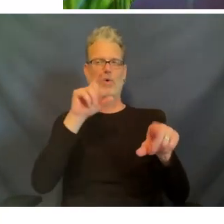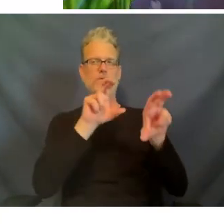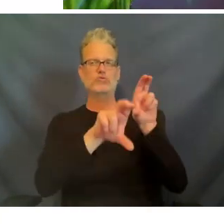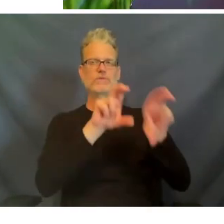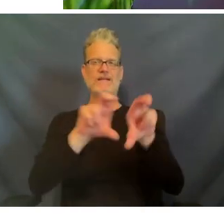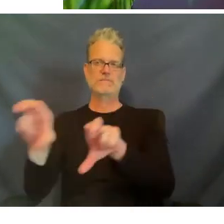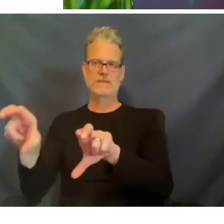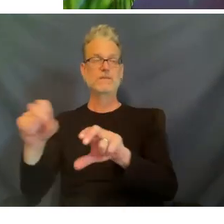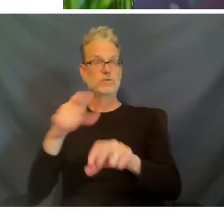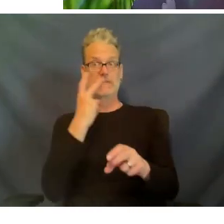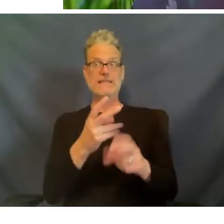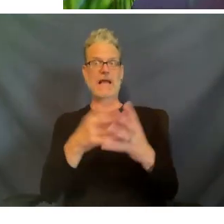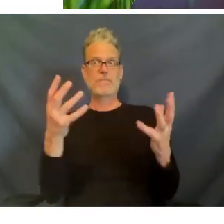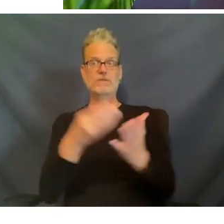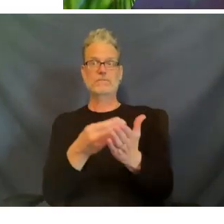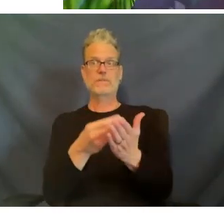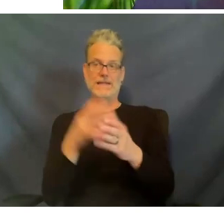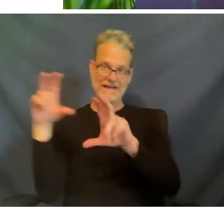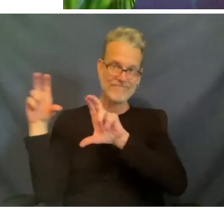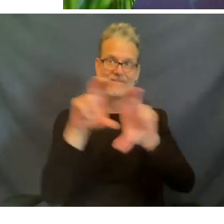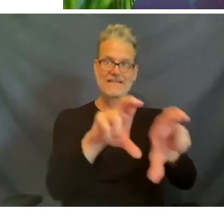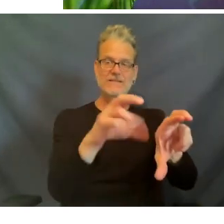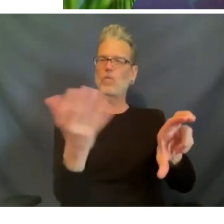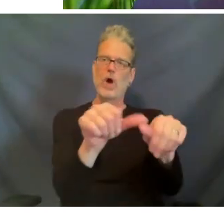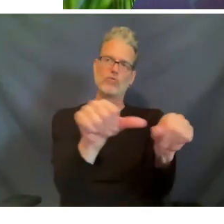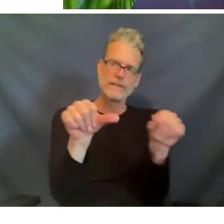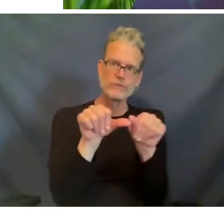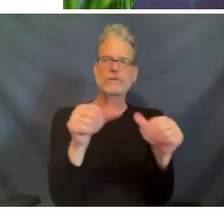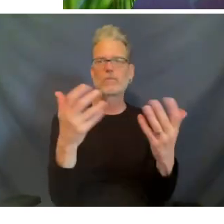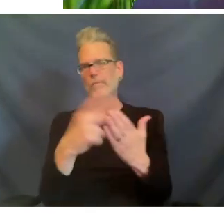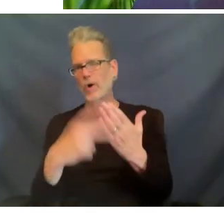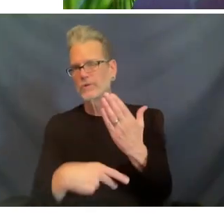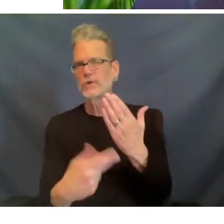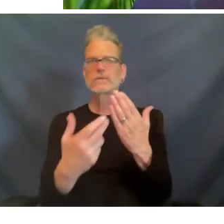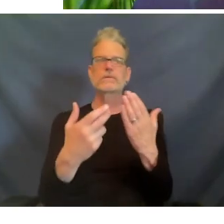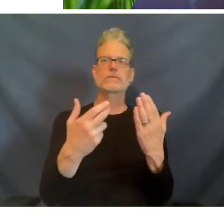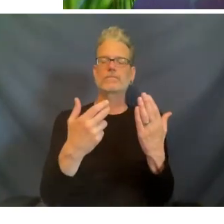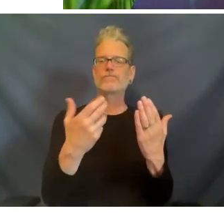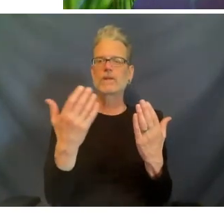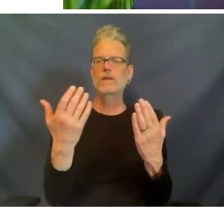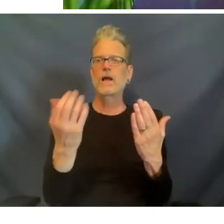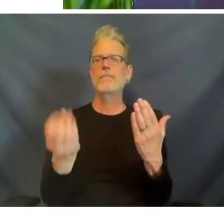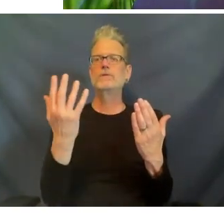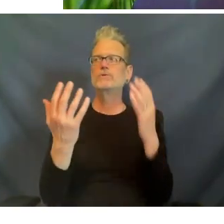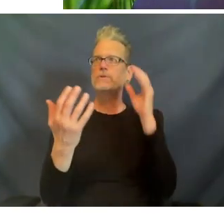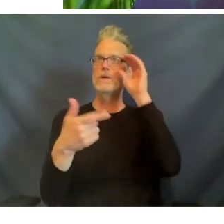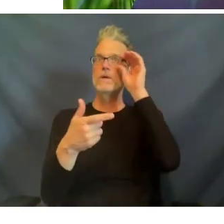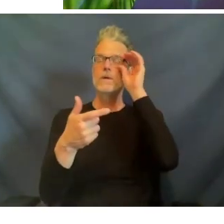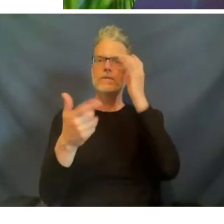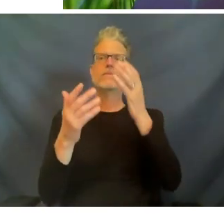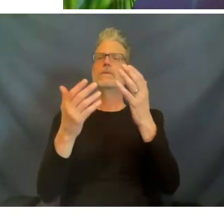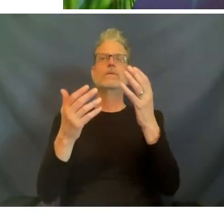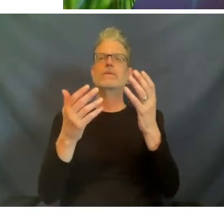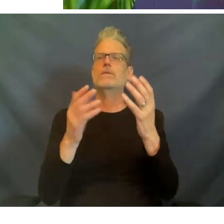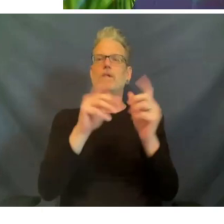see the amount of money that was invested in what region and what project, what the overall goals were